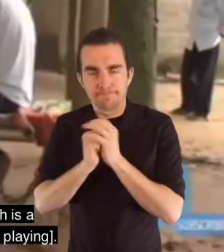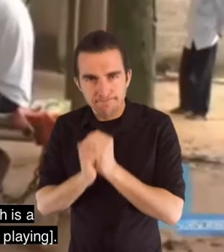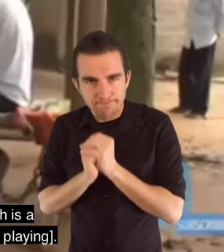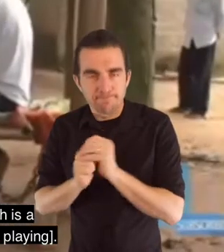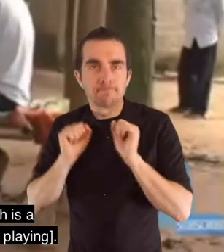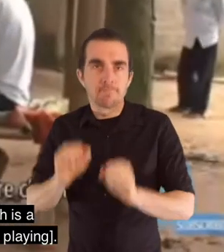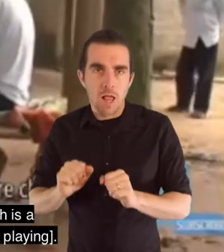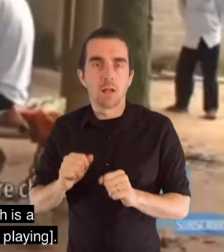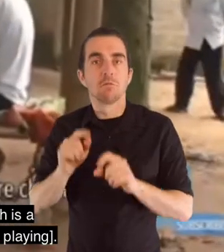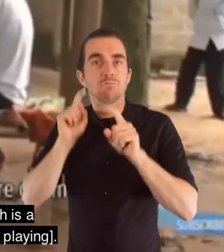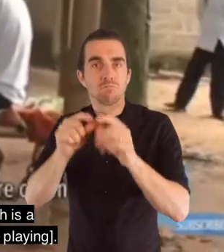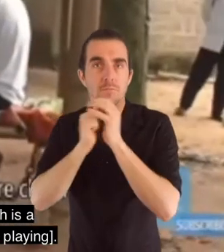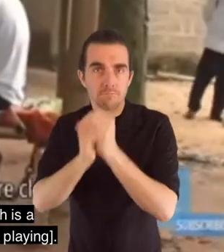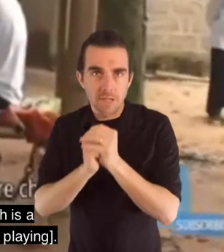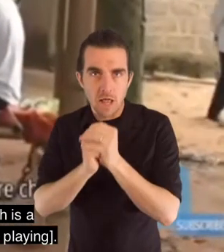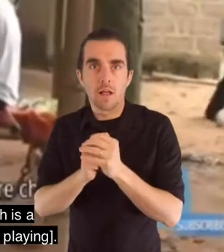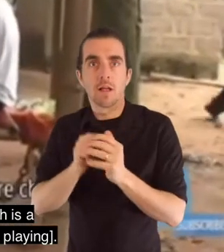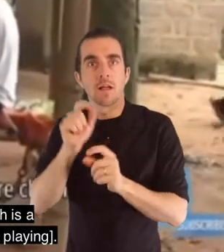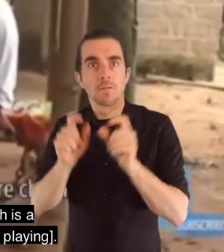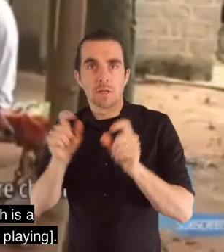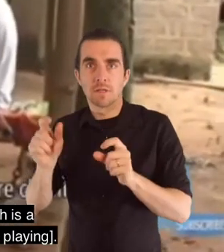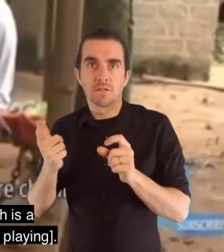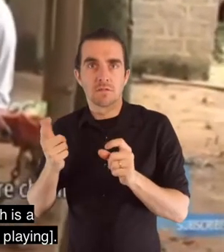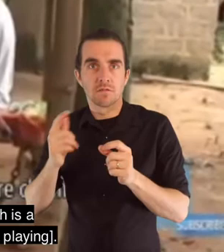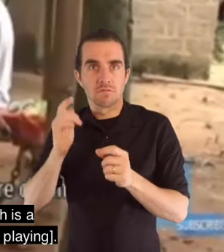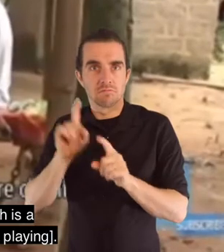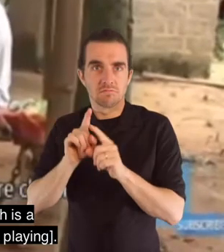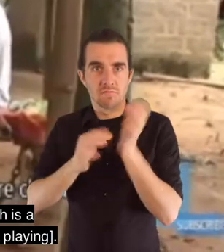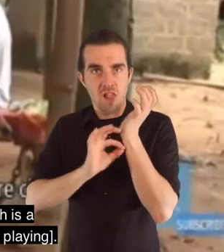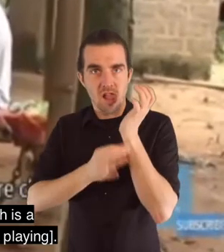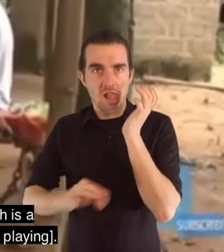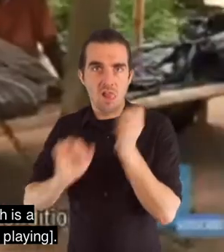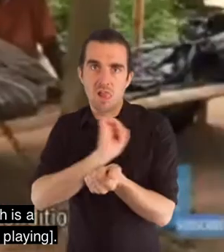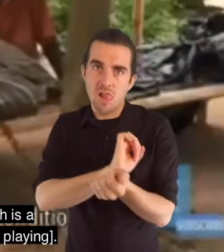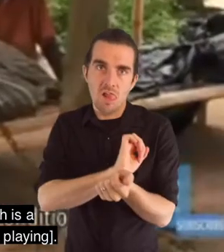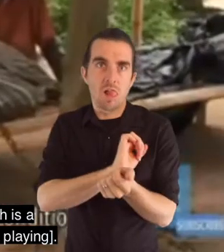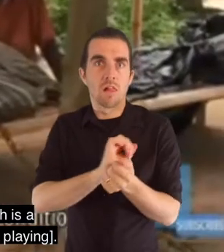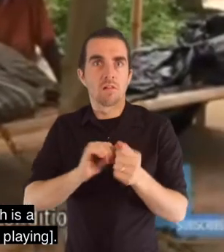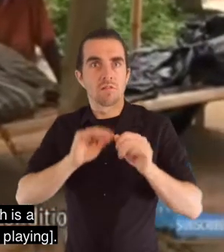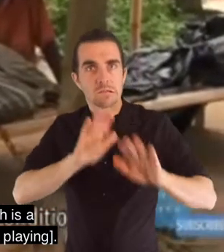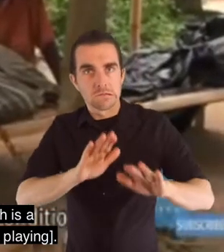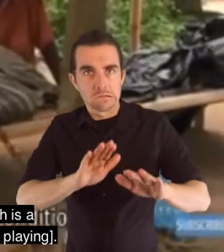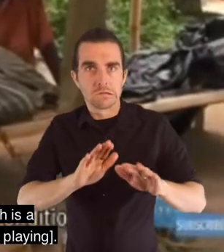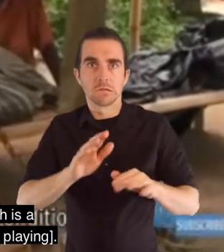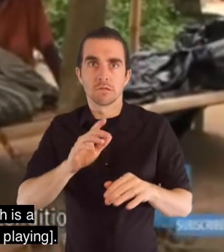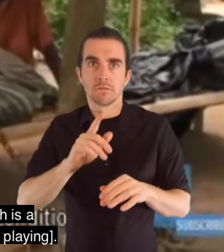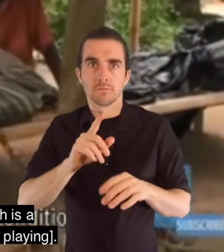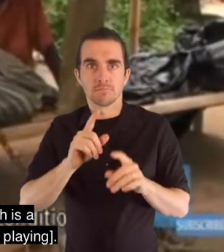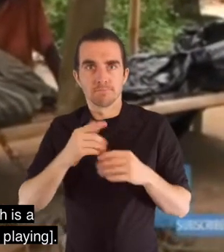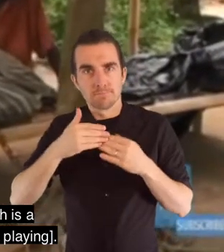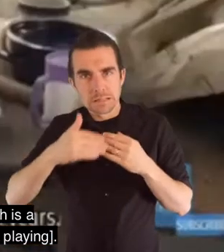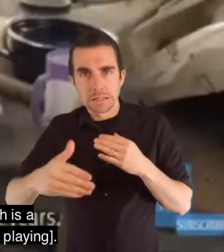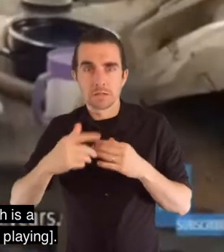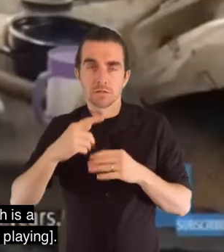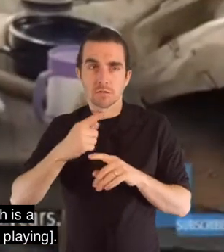In some prayer camps, people are chained, forced to fast, and made to live in unsanitary conditions